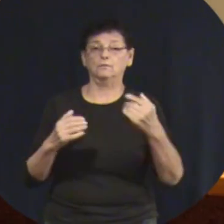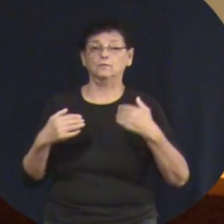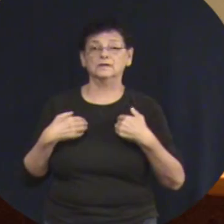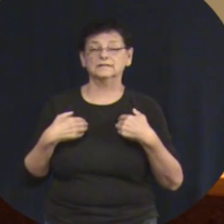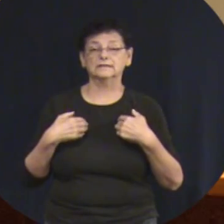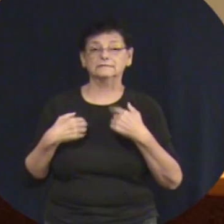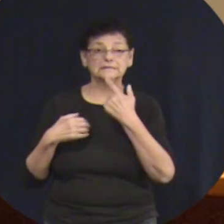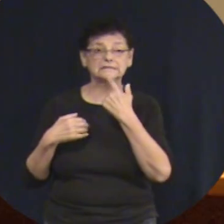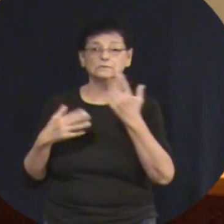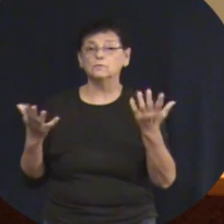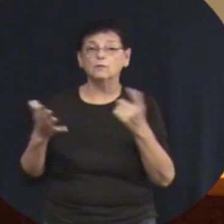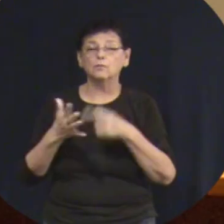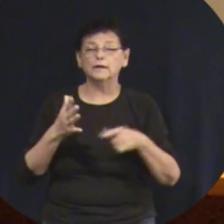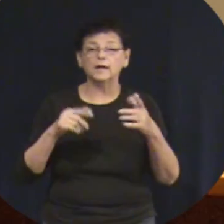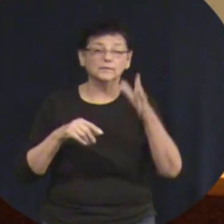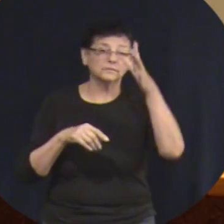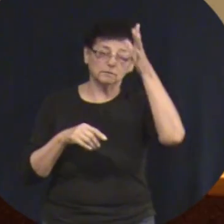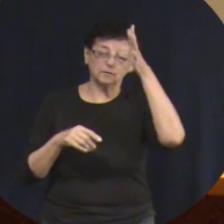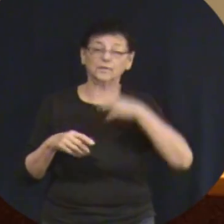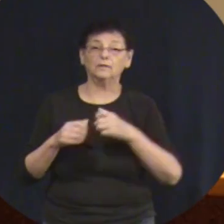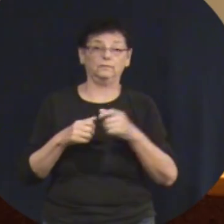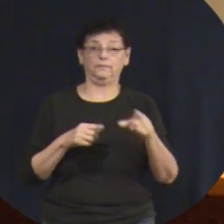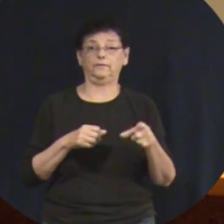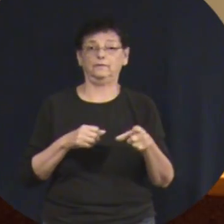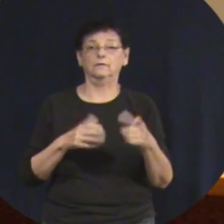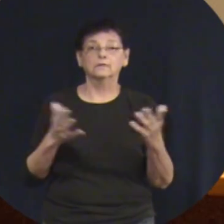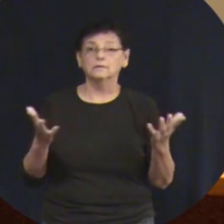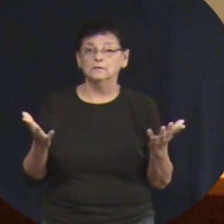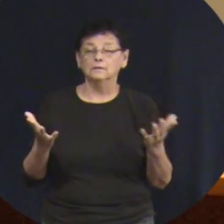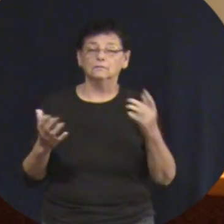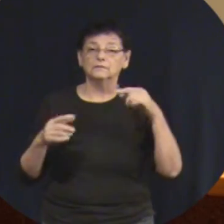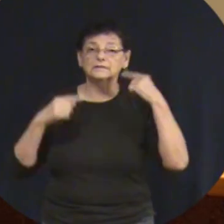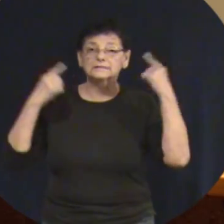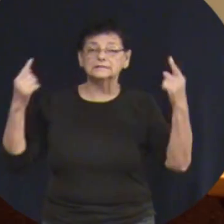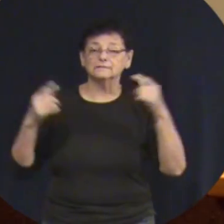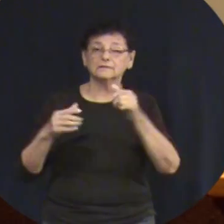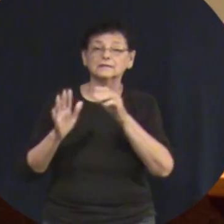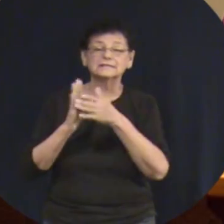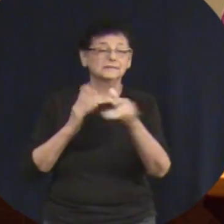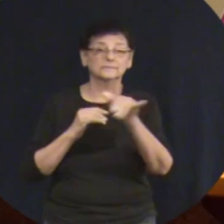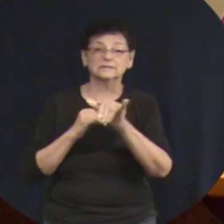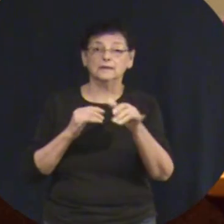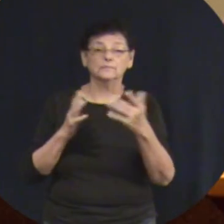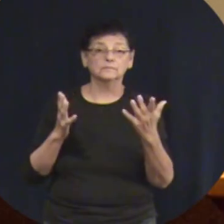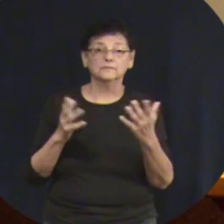have also say, well, what happened to the guy that was with her? There's the sin of adultery is his